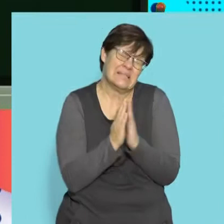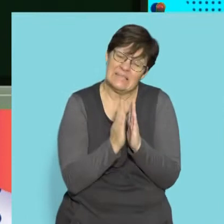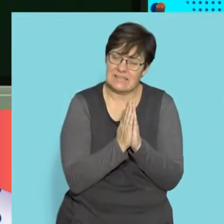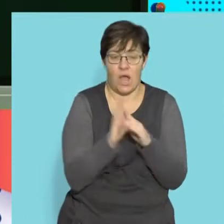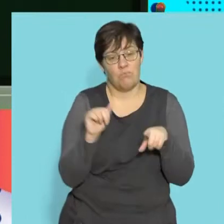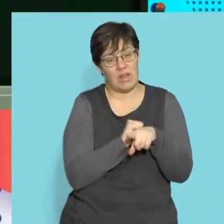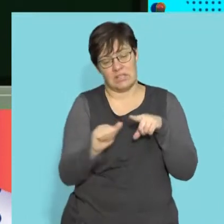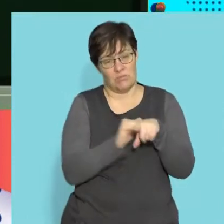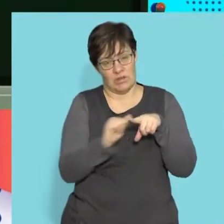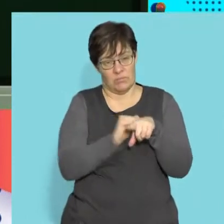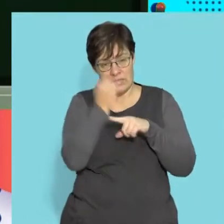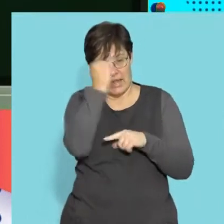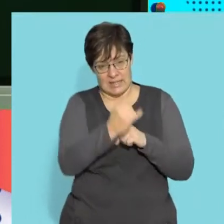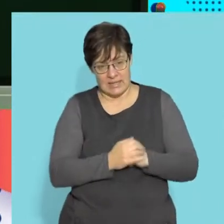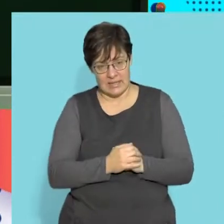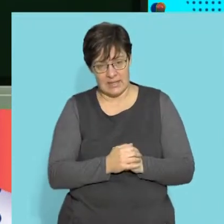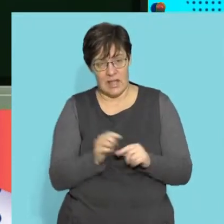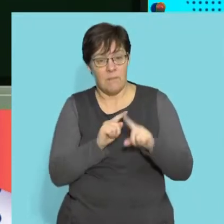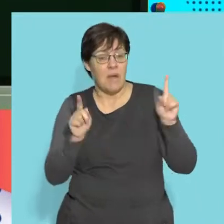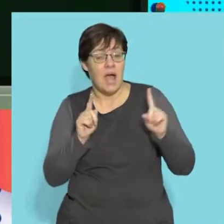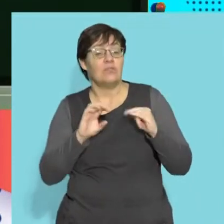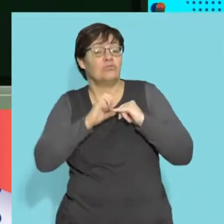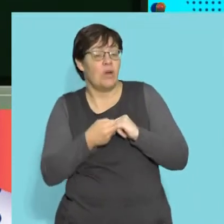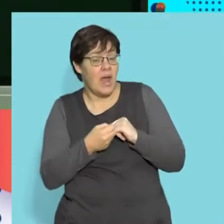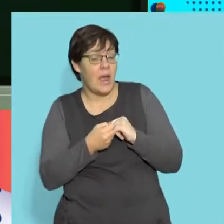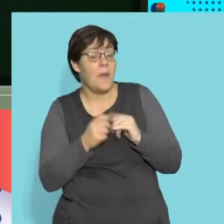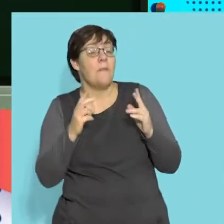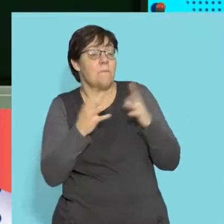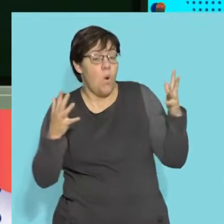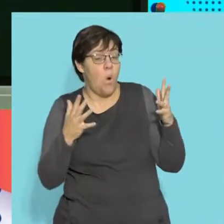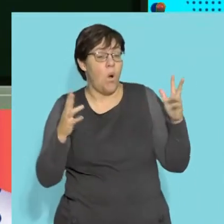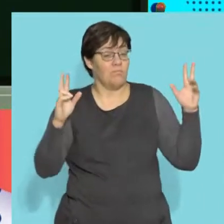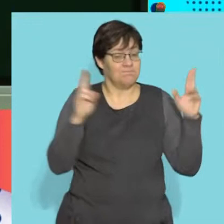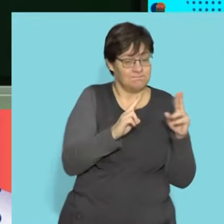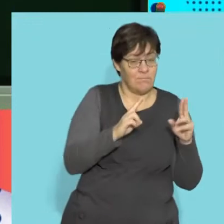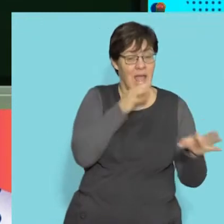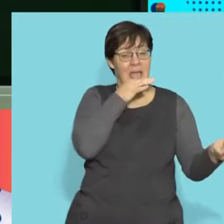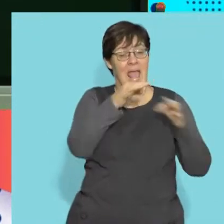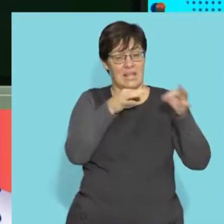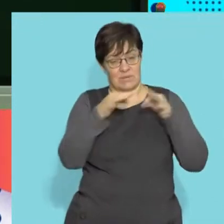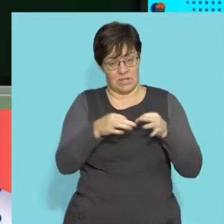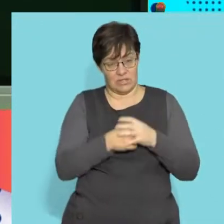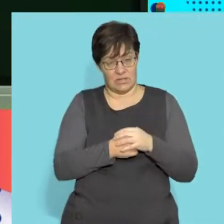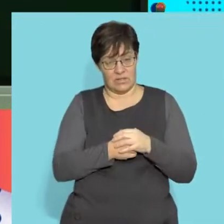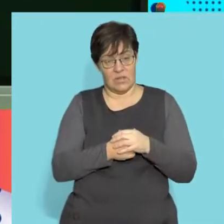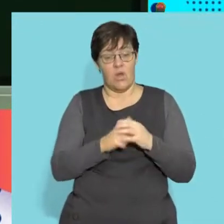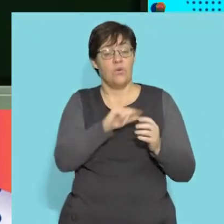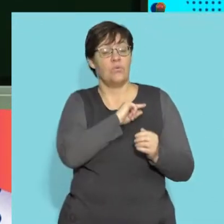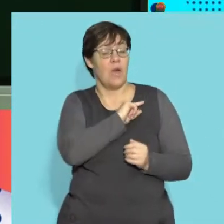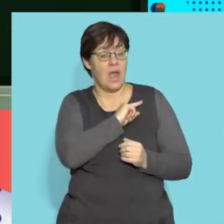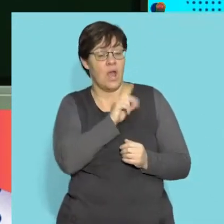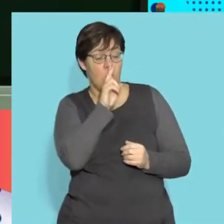So please make sure that you practice that idea, but we'll try and introduce a shorter cut to